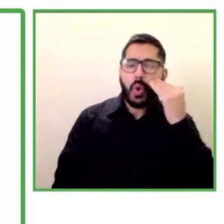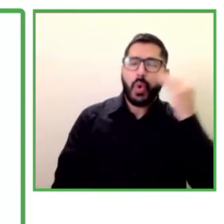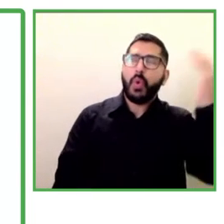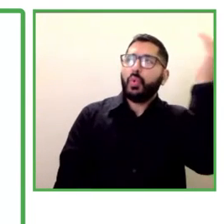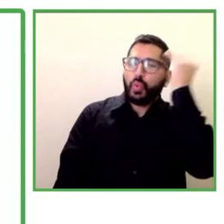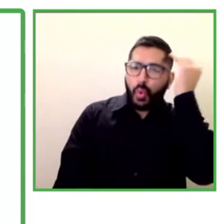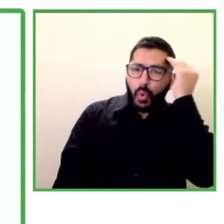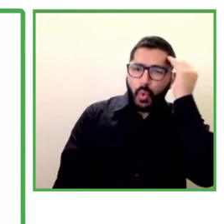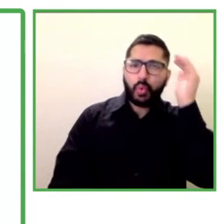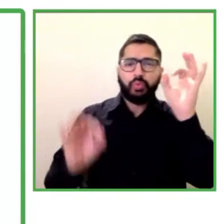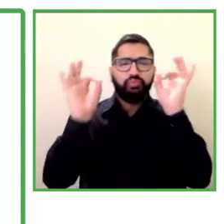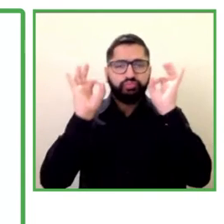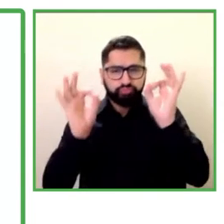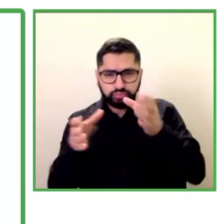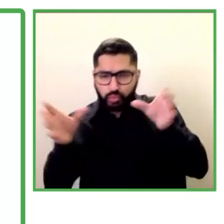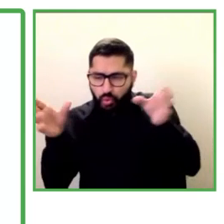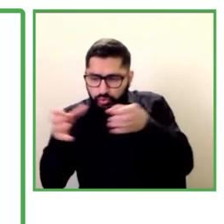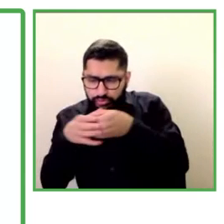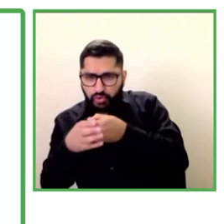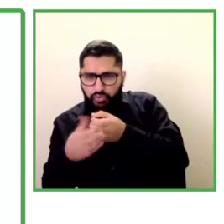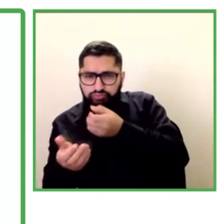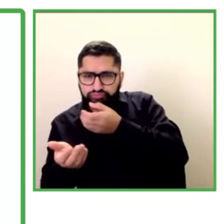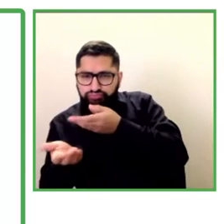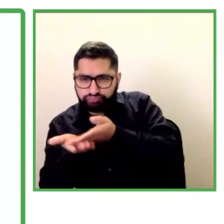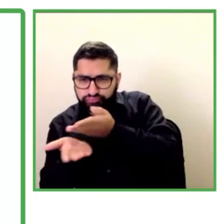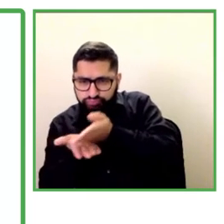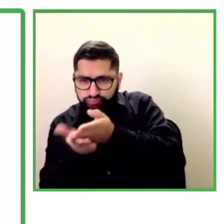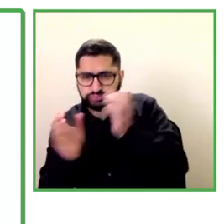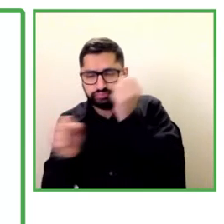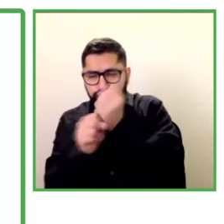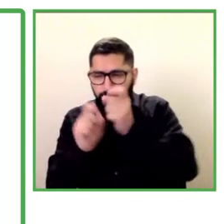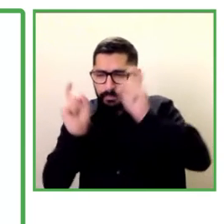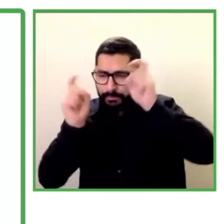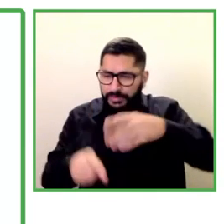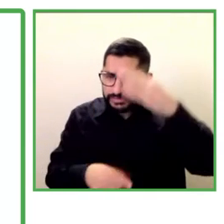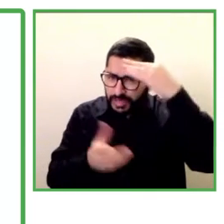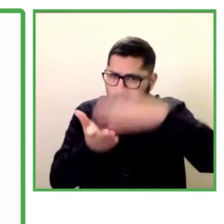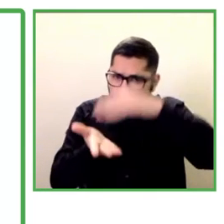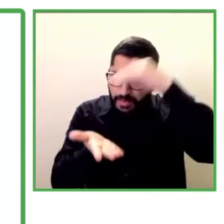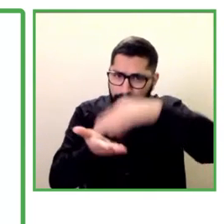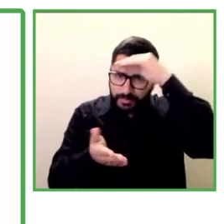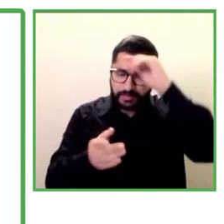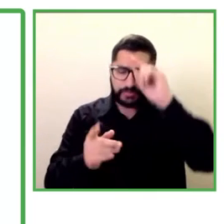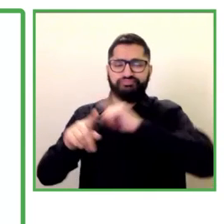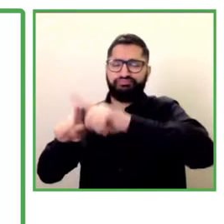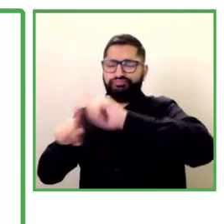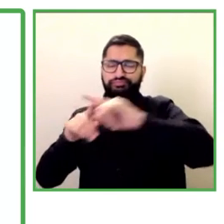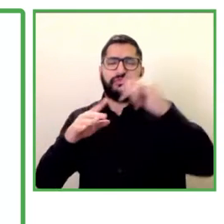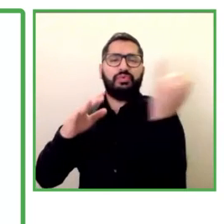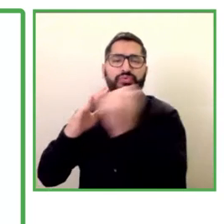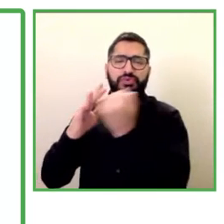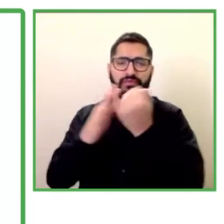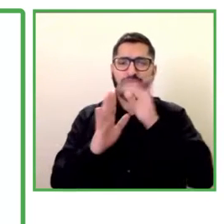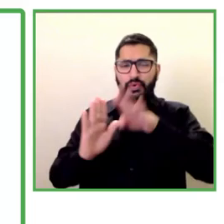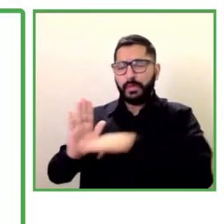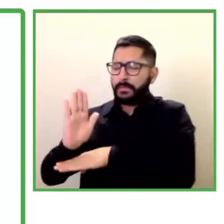therefore building their own way of inclusion under the guidelines of the minimum